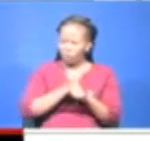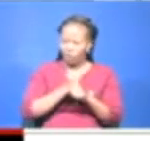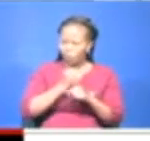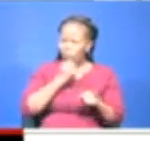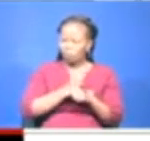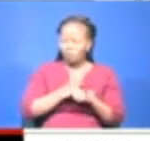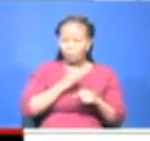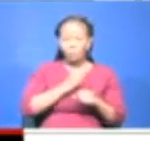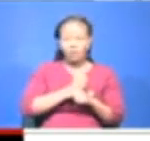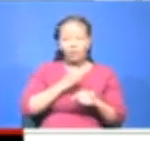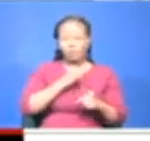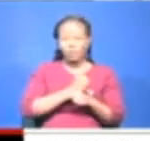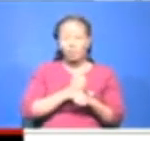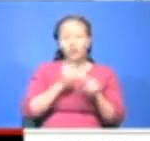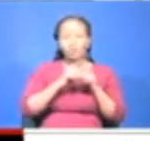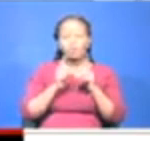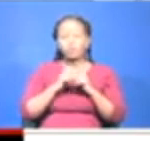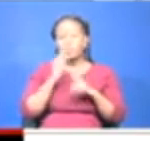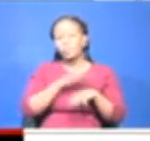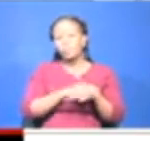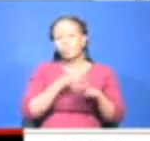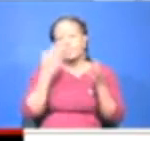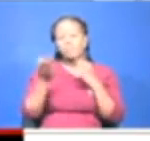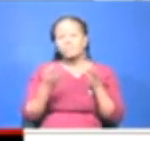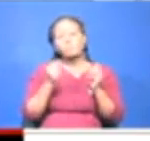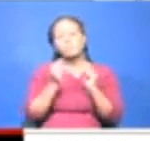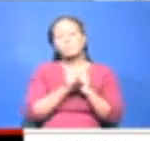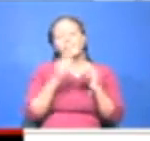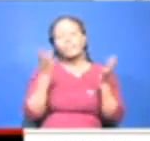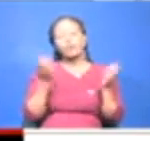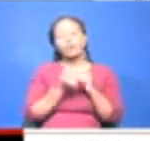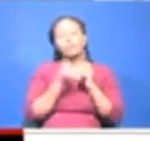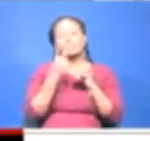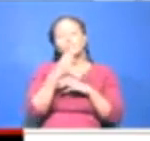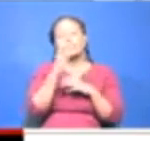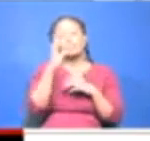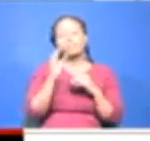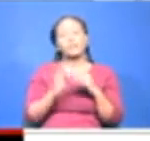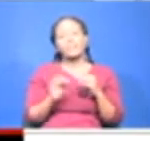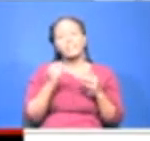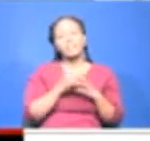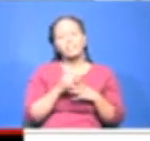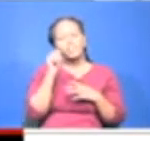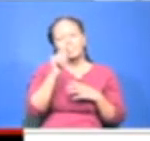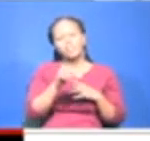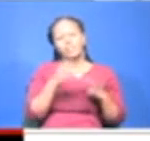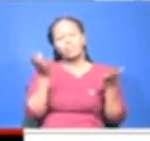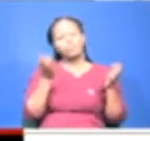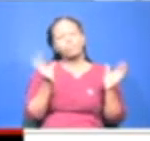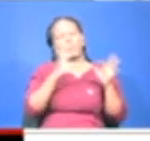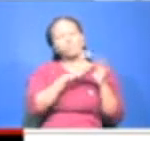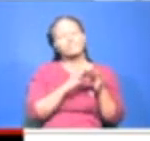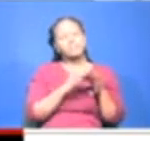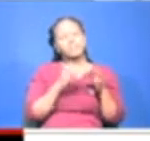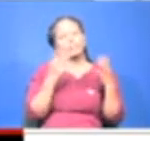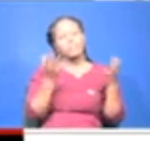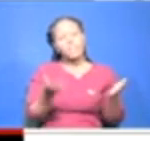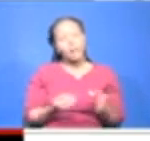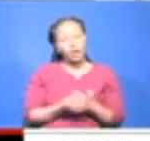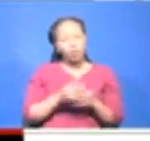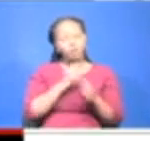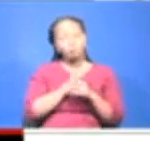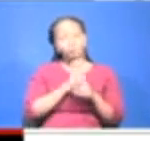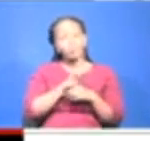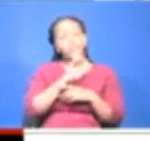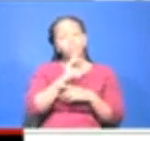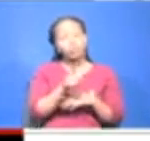about 10-12% profit margins. So how do you flip the coin and ensure that the farmer,